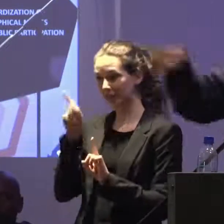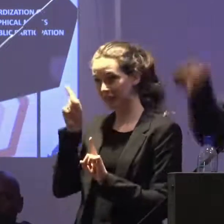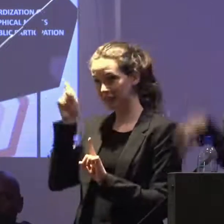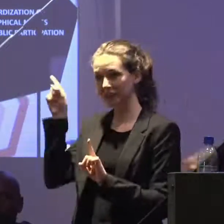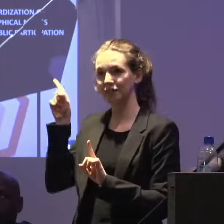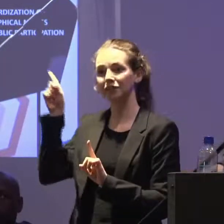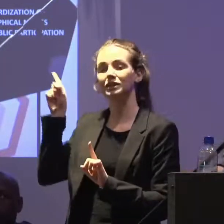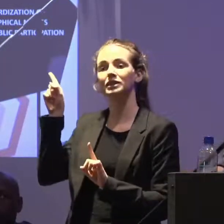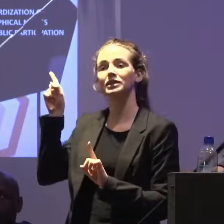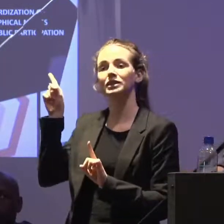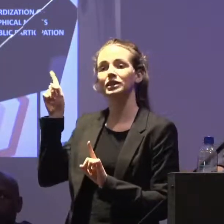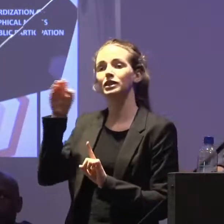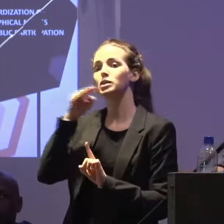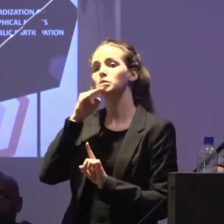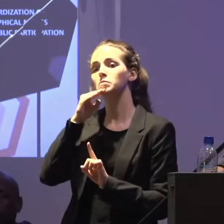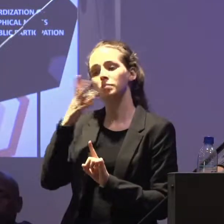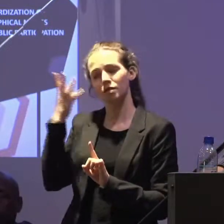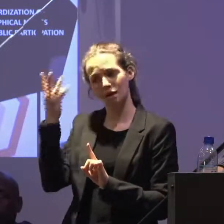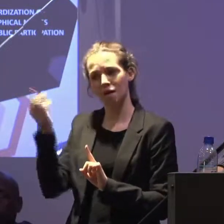by Paul Kruger.